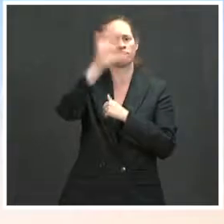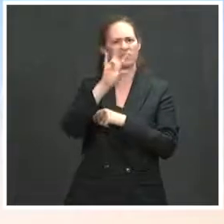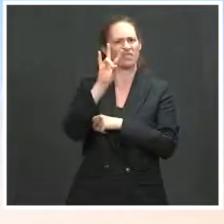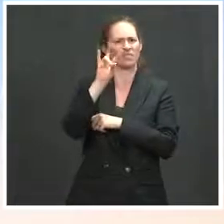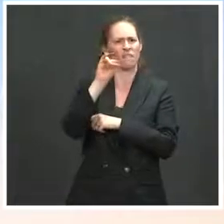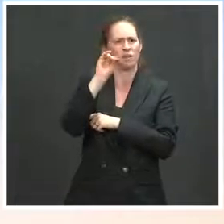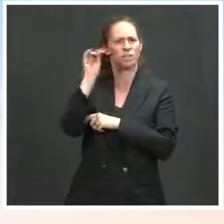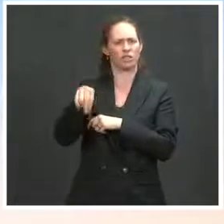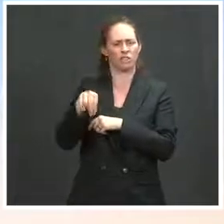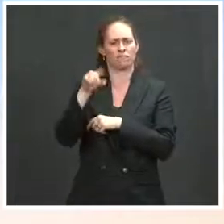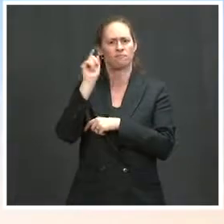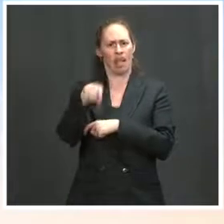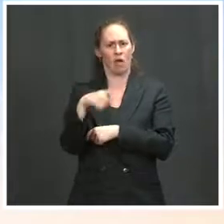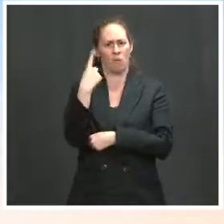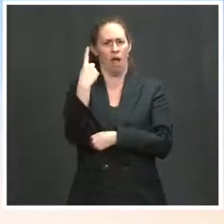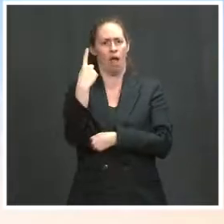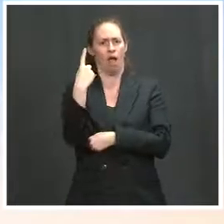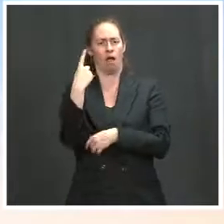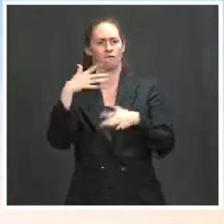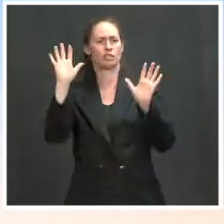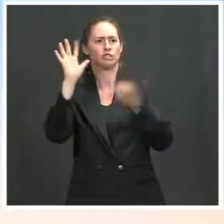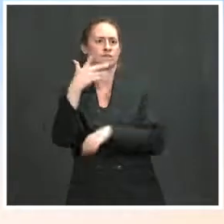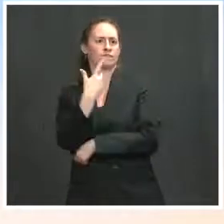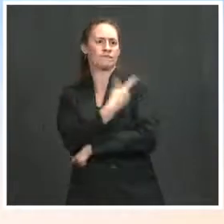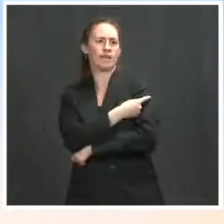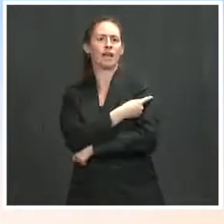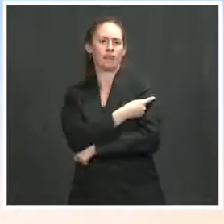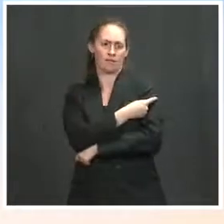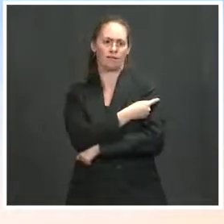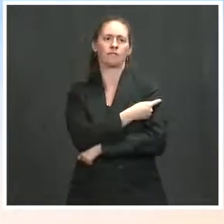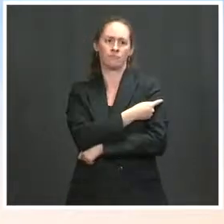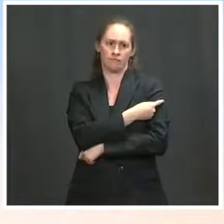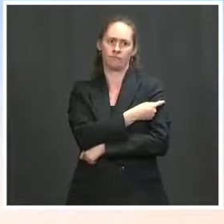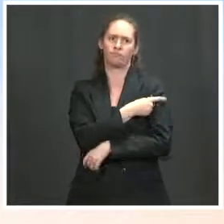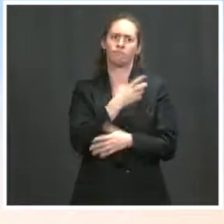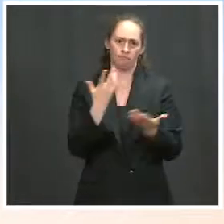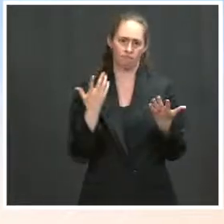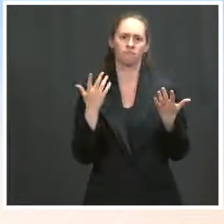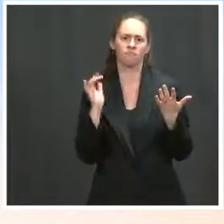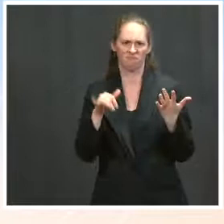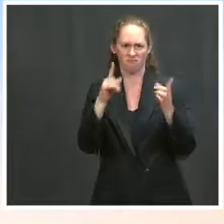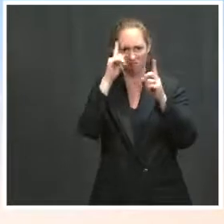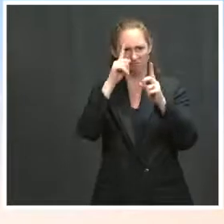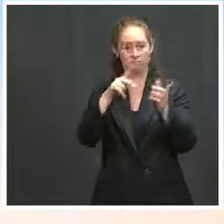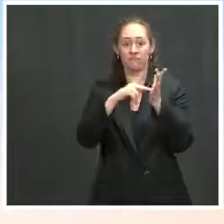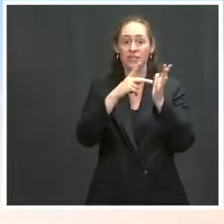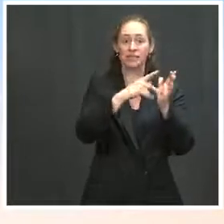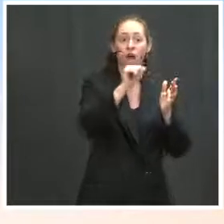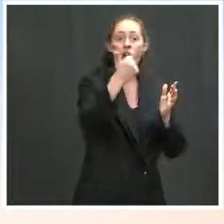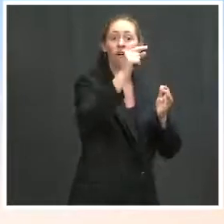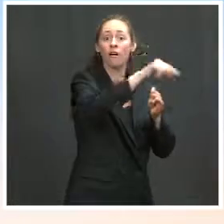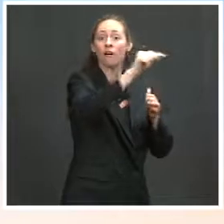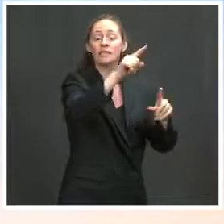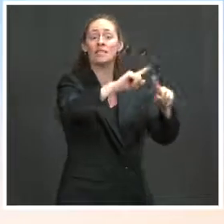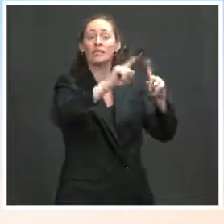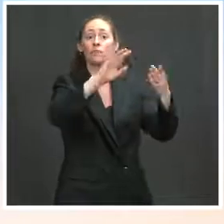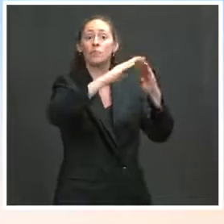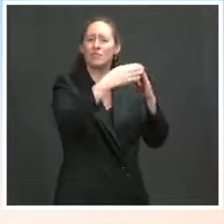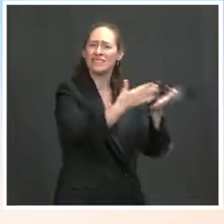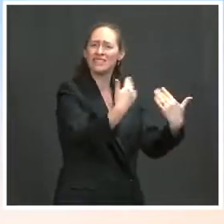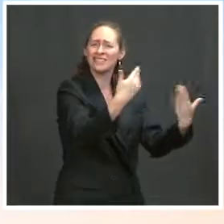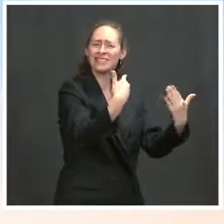so that means that we have to bring everyone along. And as you just iterated, the president puts equity in everything that we